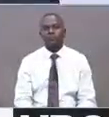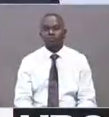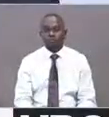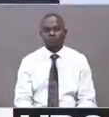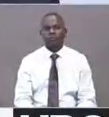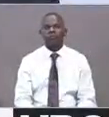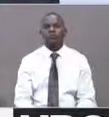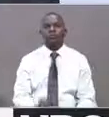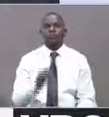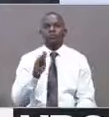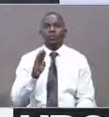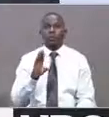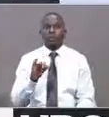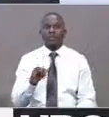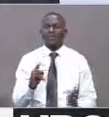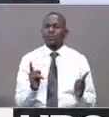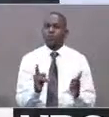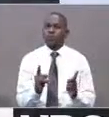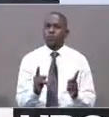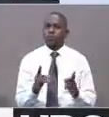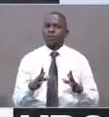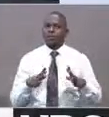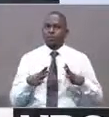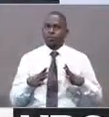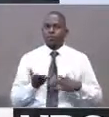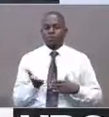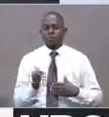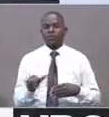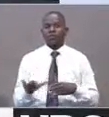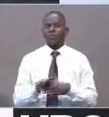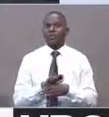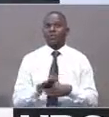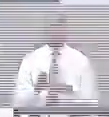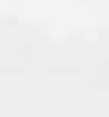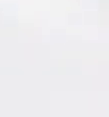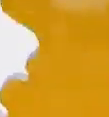All right, UBC News Tonight takes a very short break, but we return with business news.